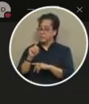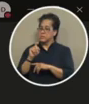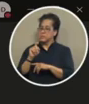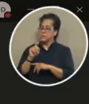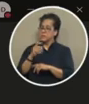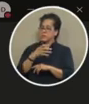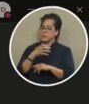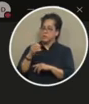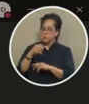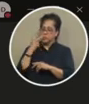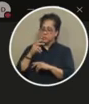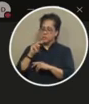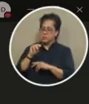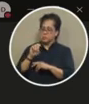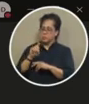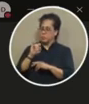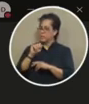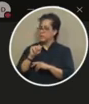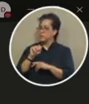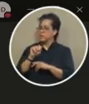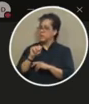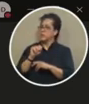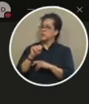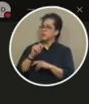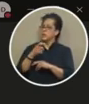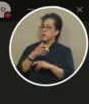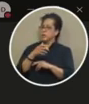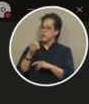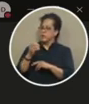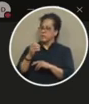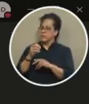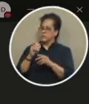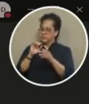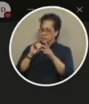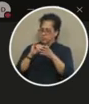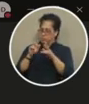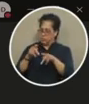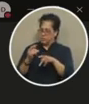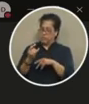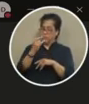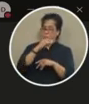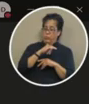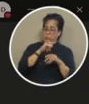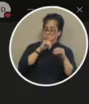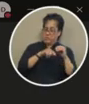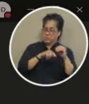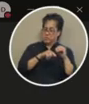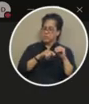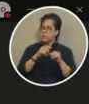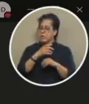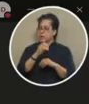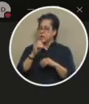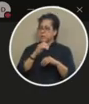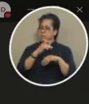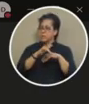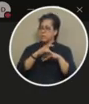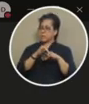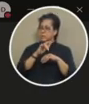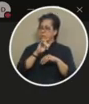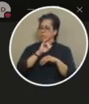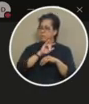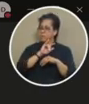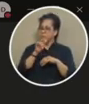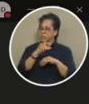media. In fact, the flight did come from Phoenix, but then it flew to El Paso. And according to publicly available flight data, the